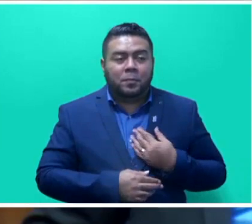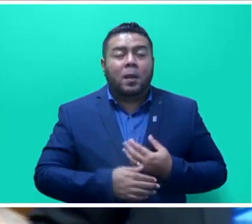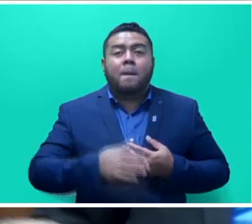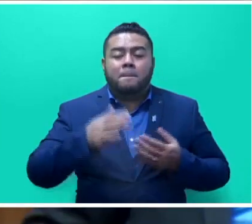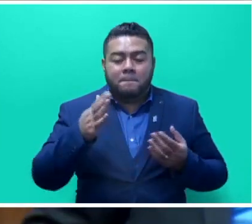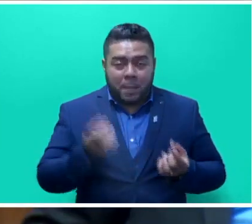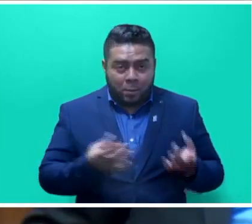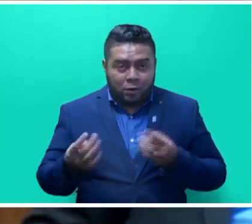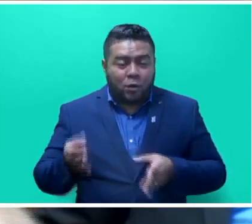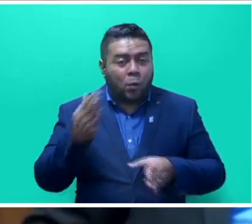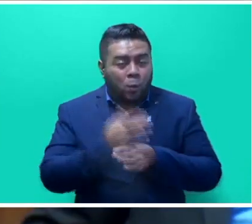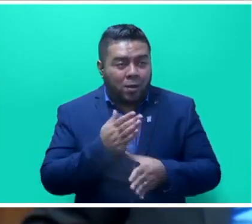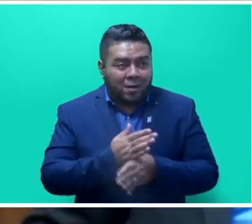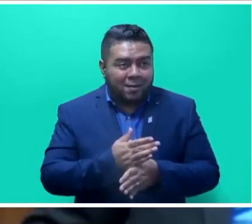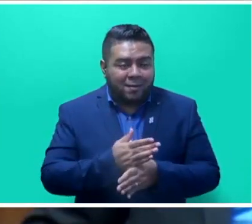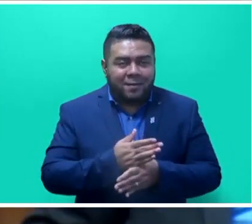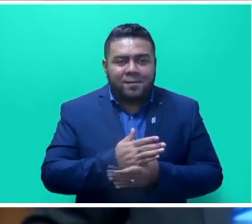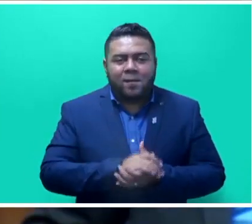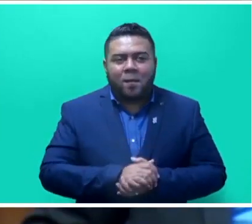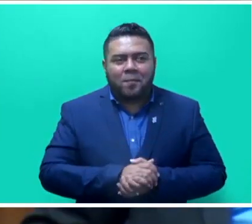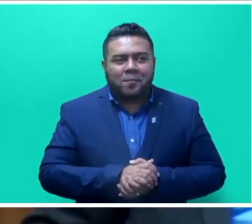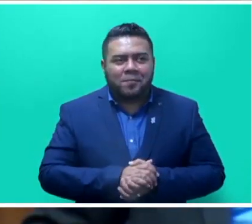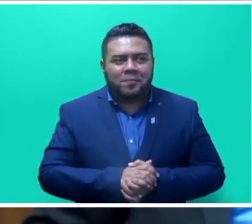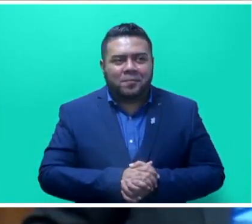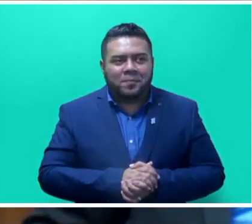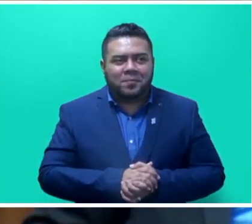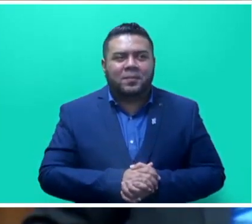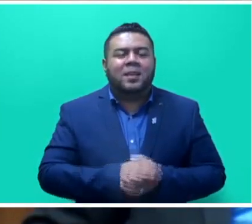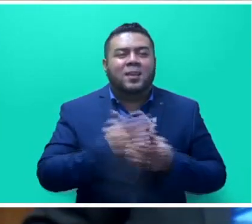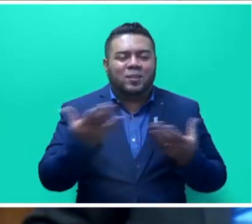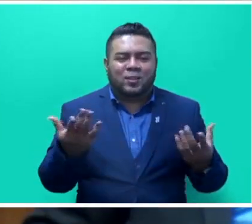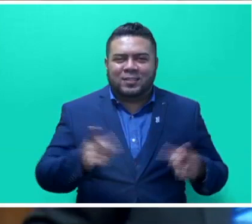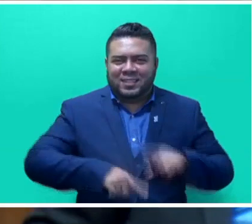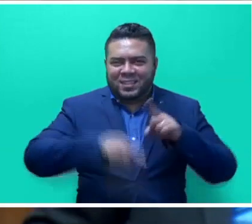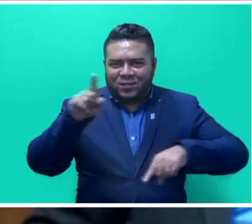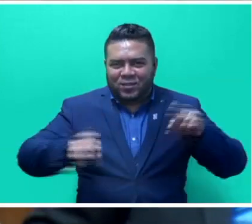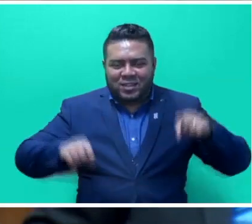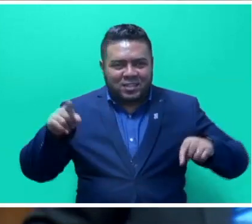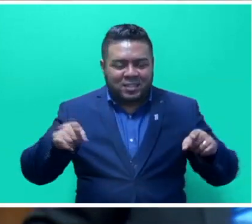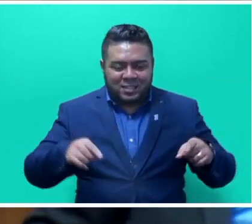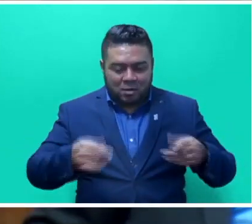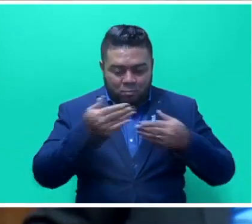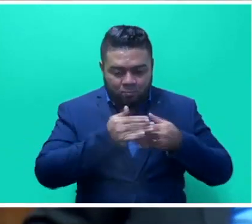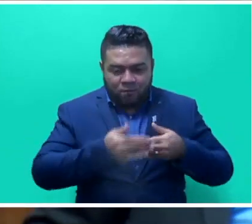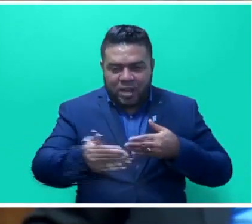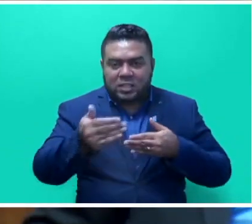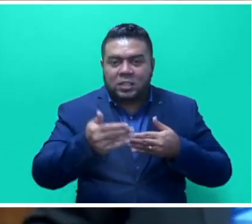preparation works for the upgrades of informal settlement goes through various phases.